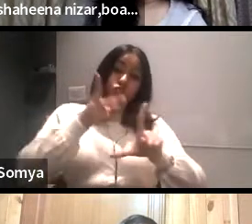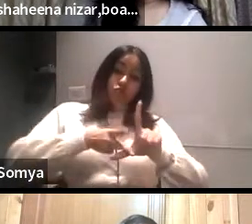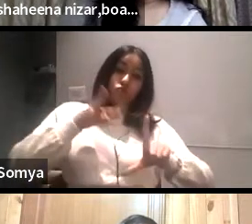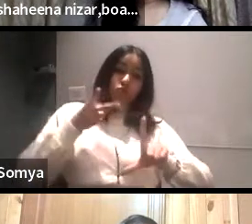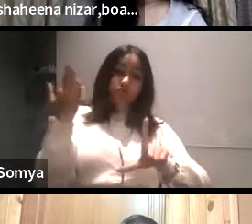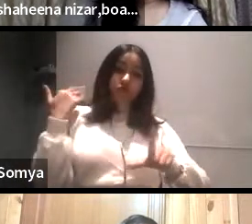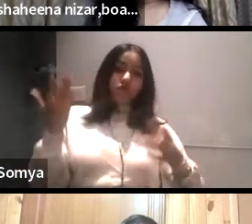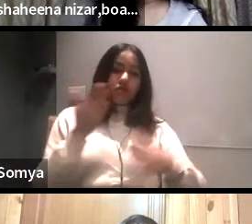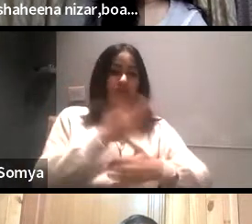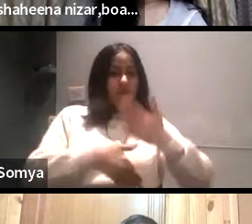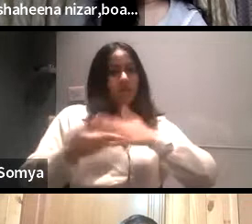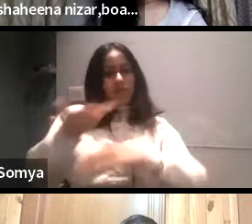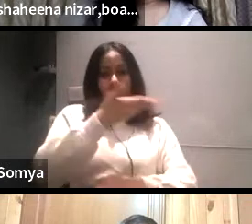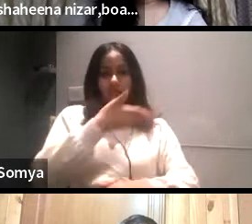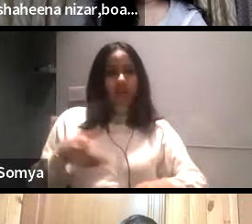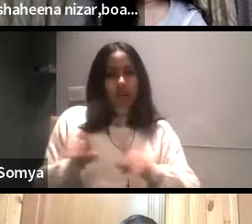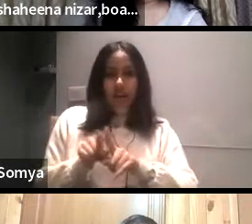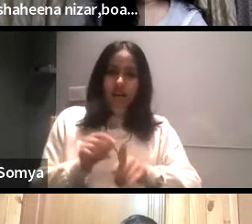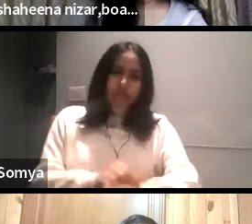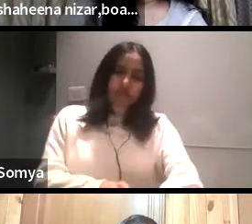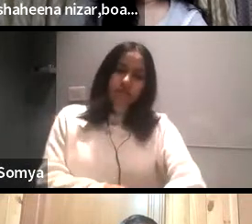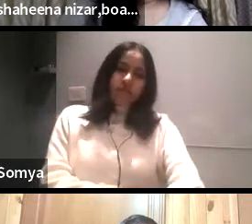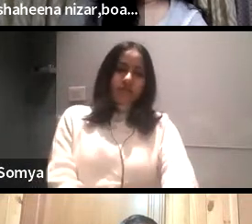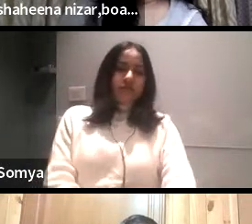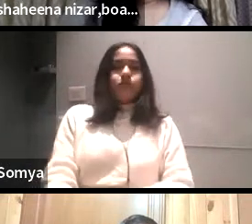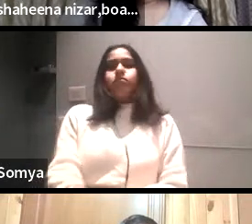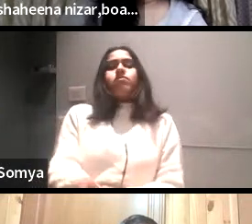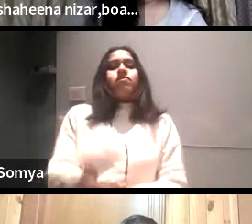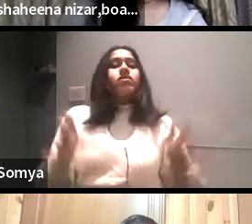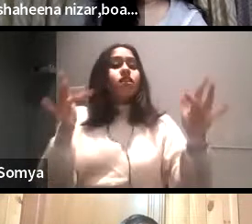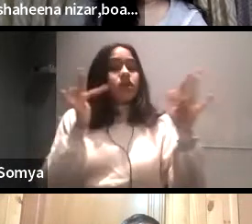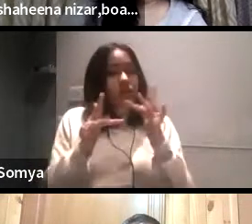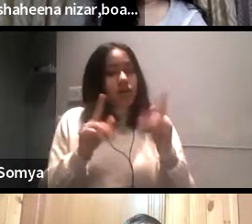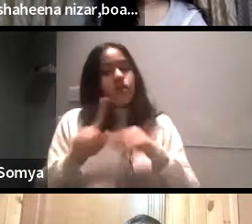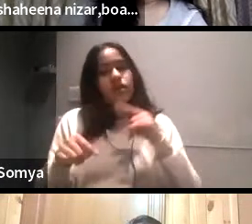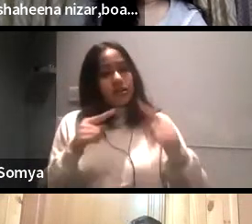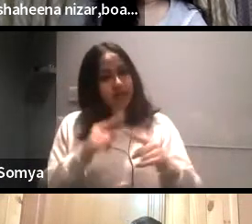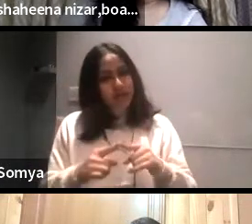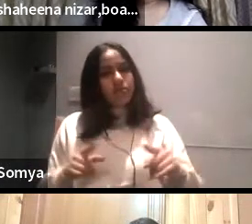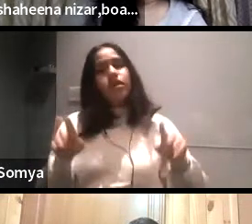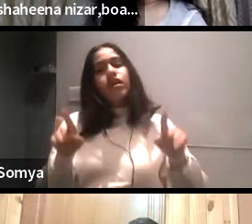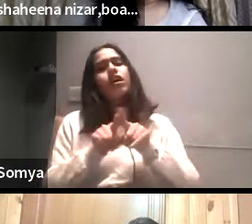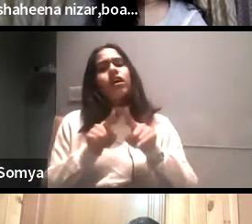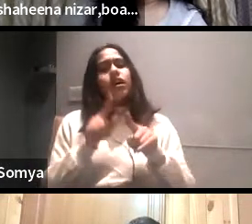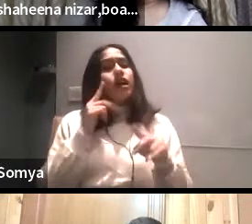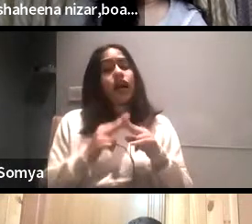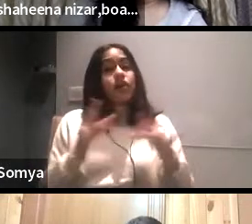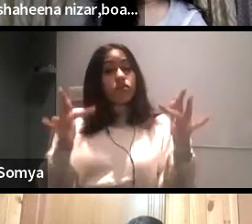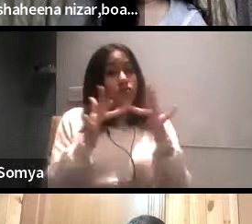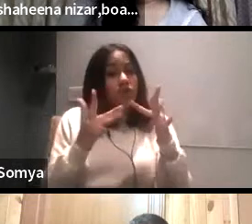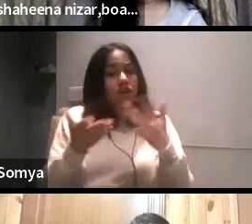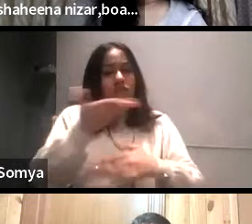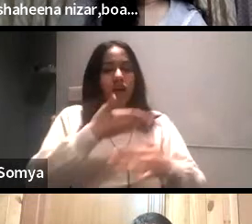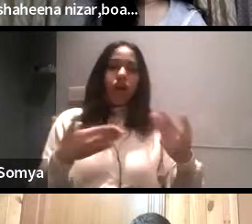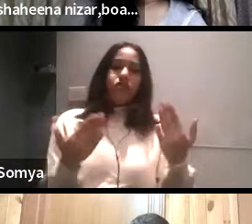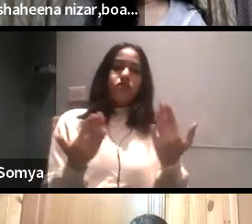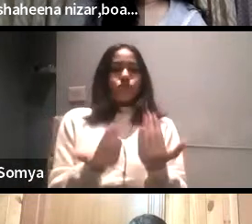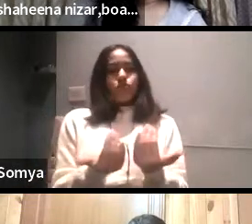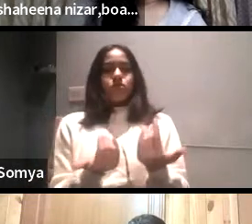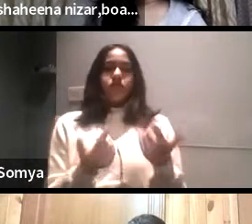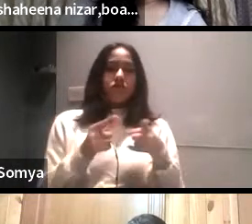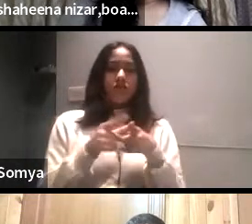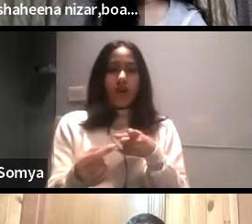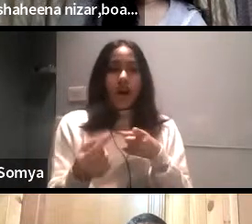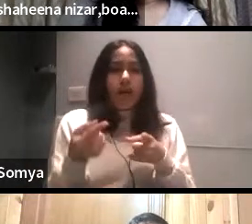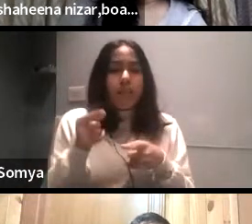rather. And, technology I would talk about, because technology enabled us. But